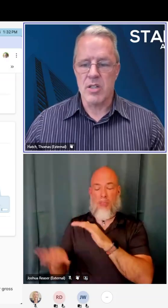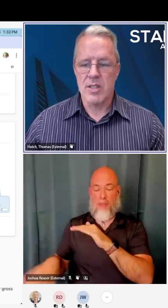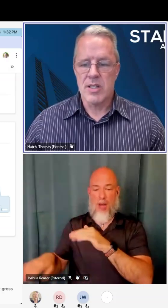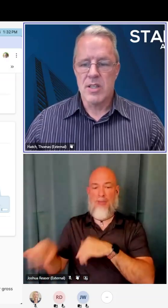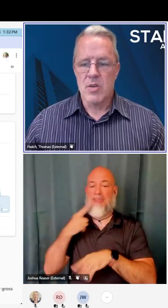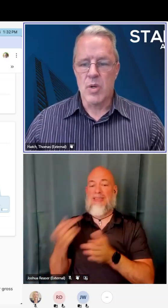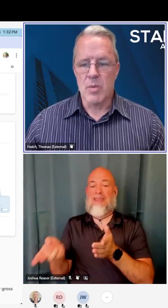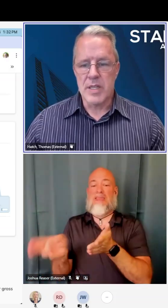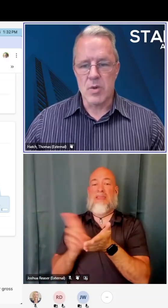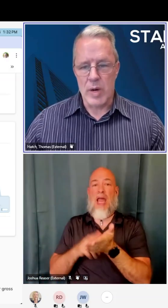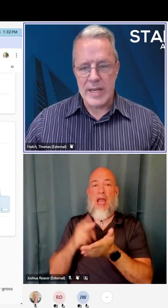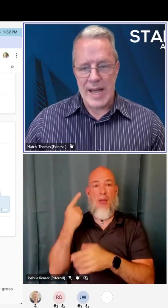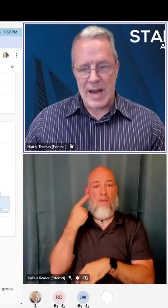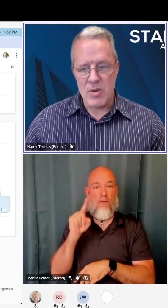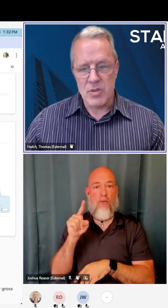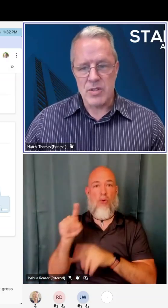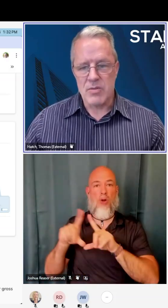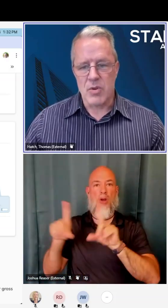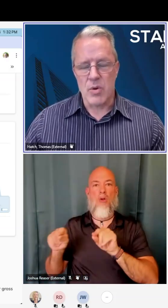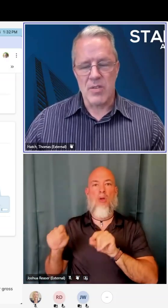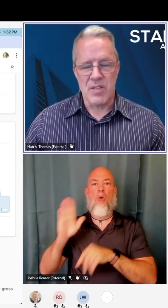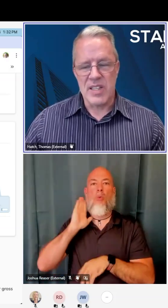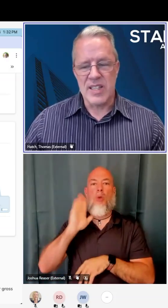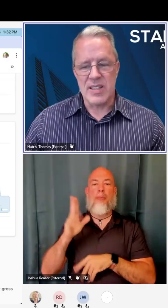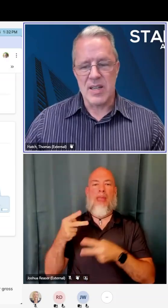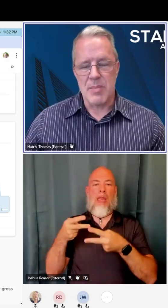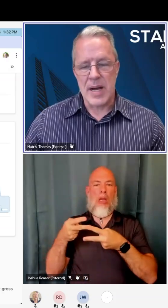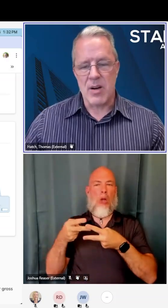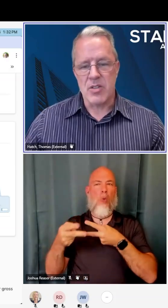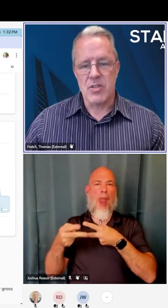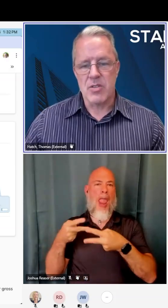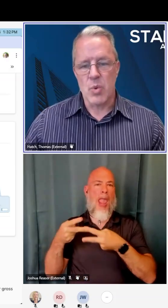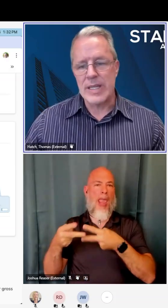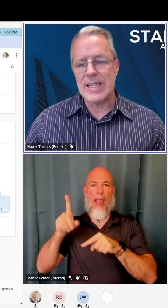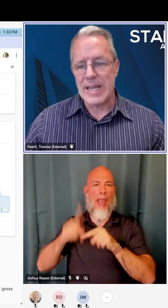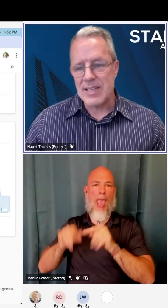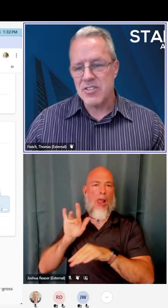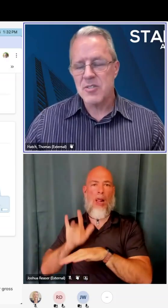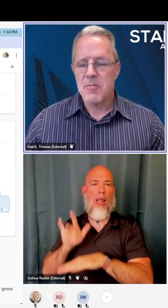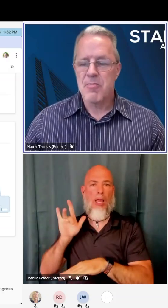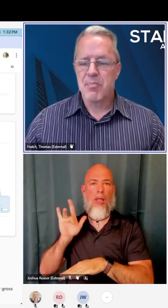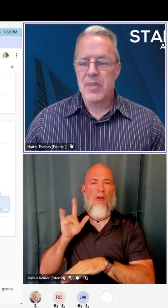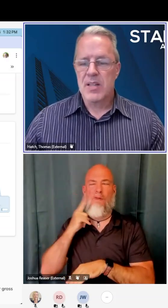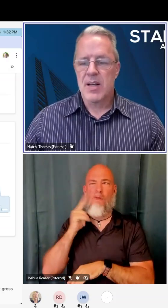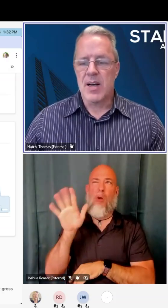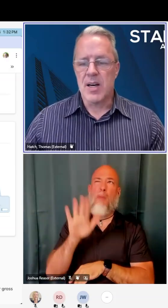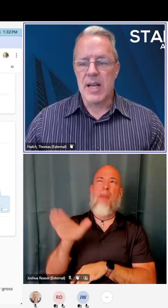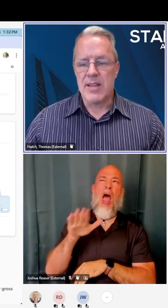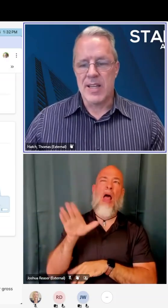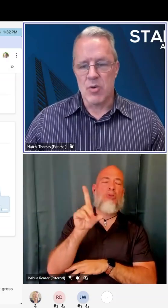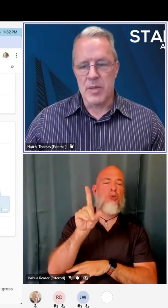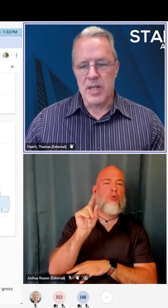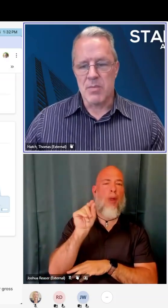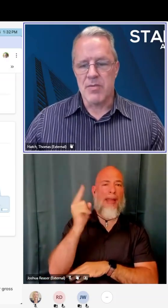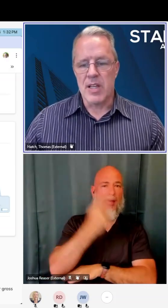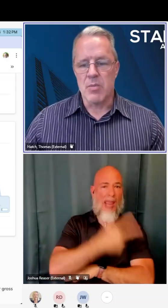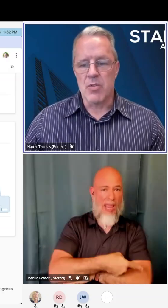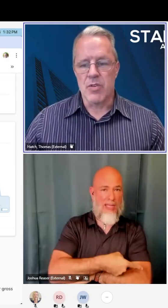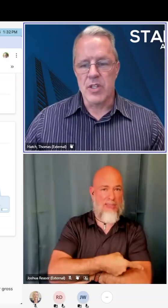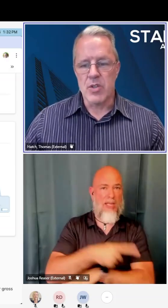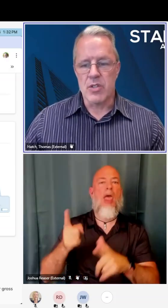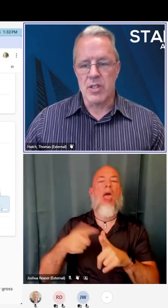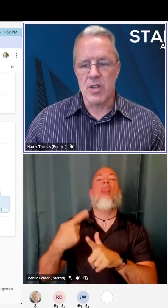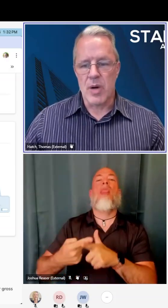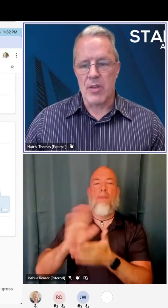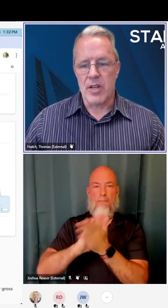for a card will be grayed out for roughly about 20 days. And then it will become